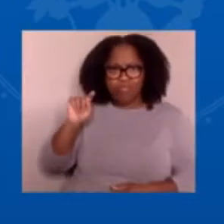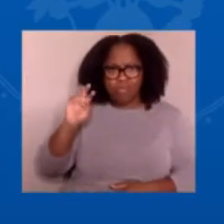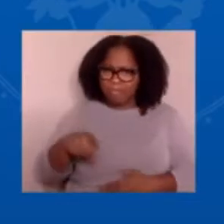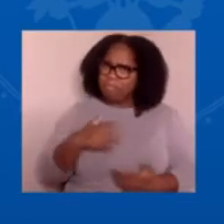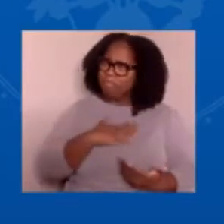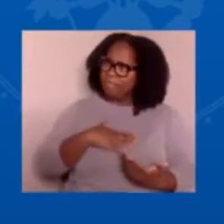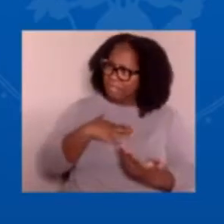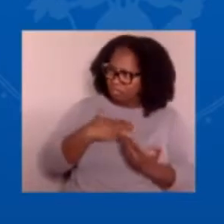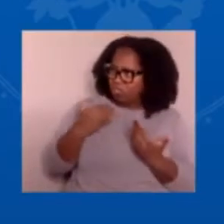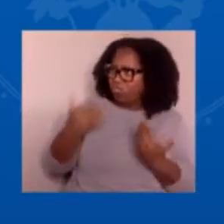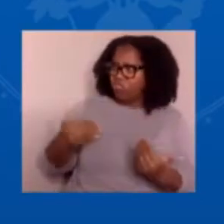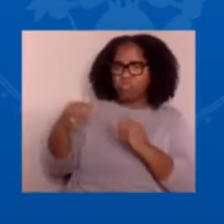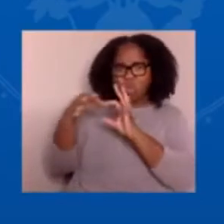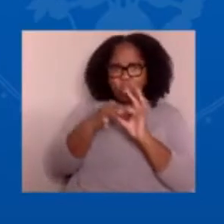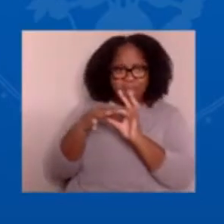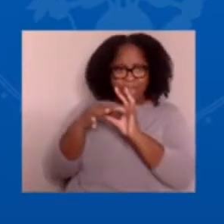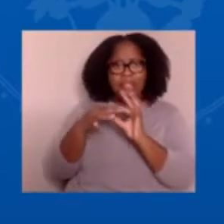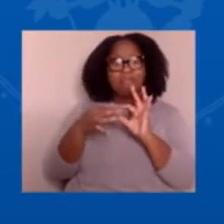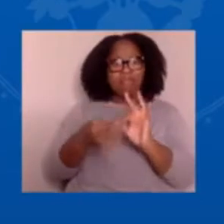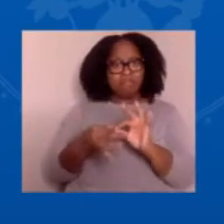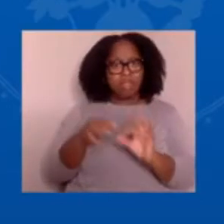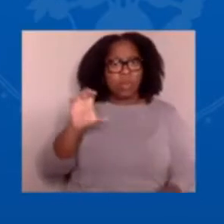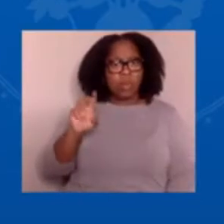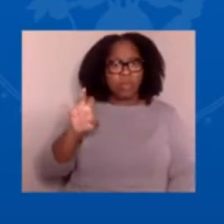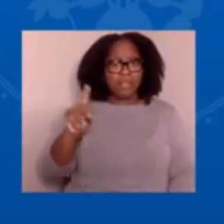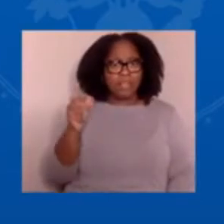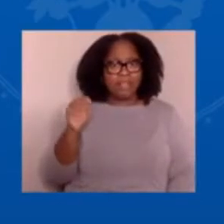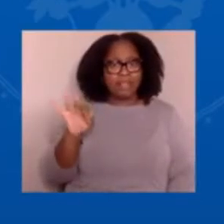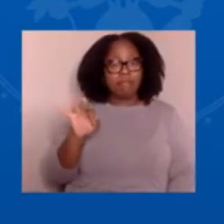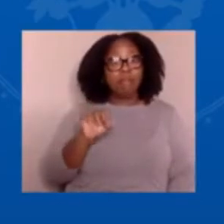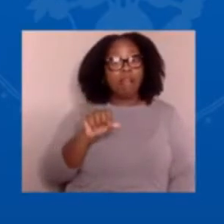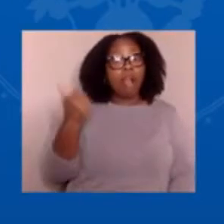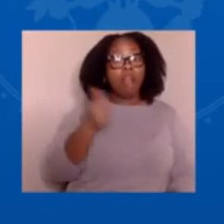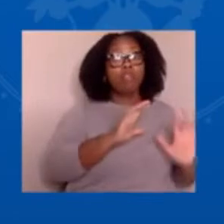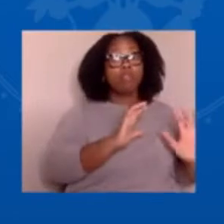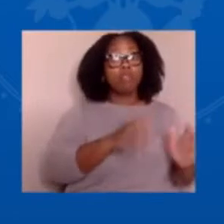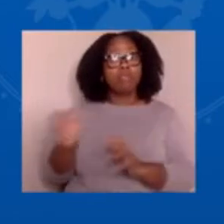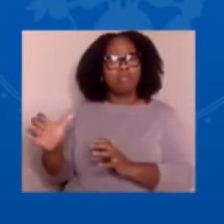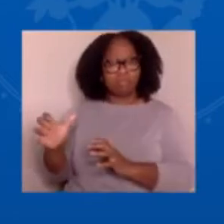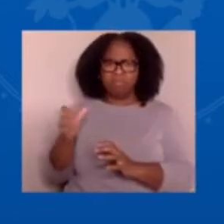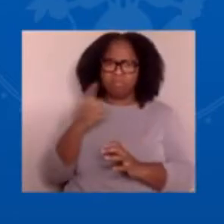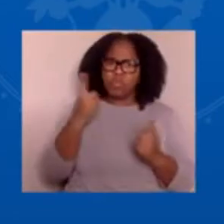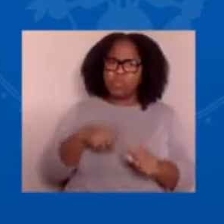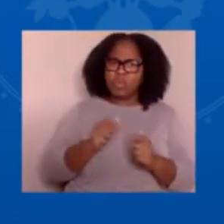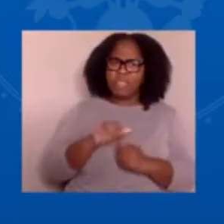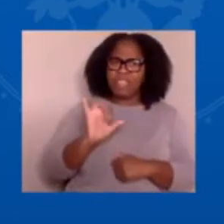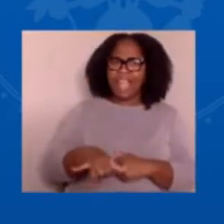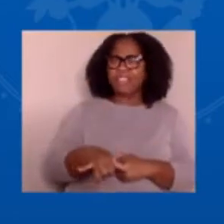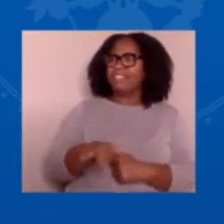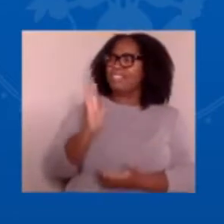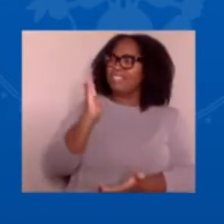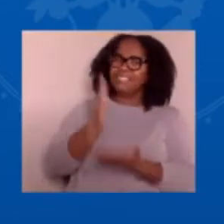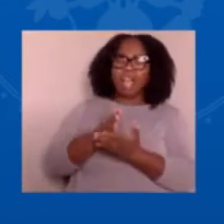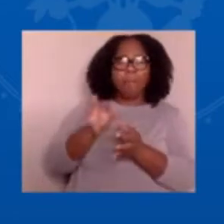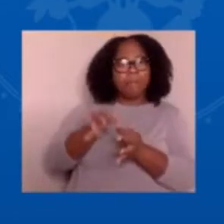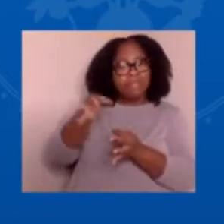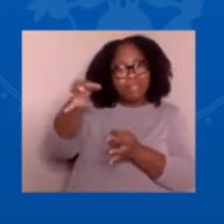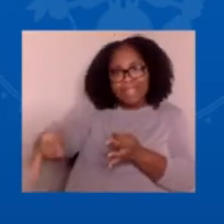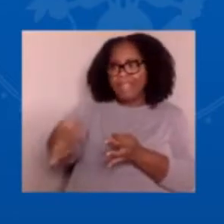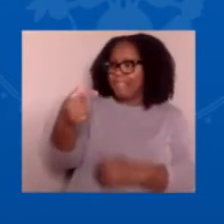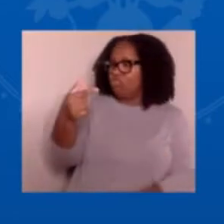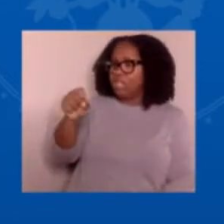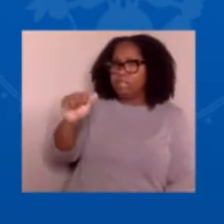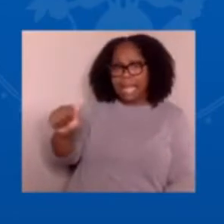planning Public Health experts around the country Echo these sentiments and called for the GSA to stop delaying ascertainment and ensure seamless